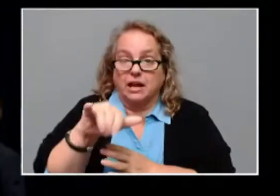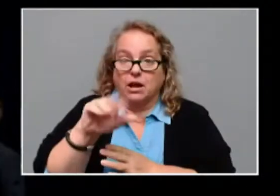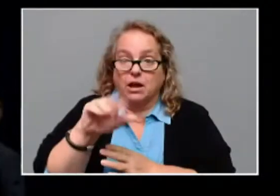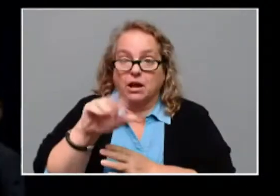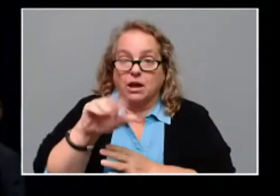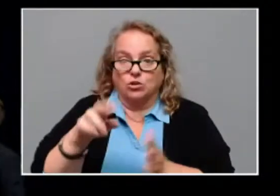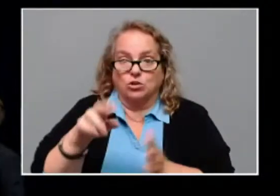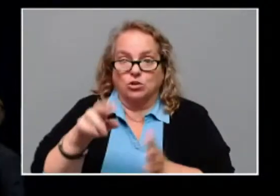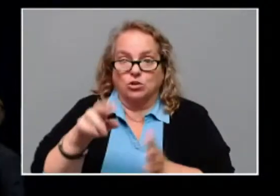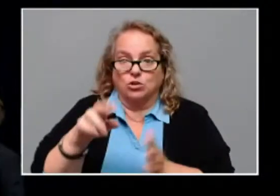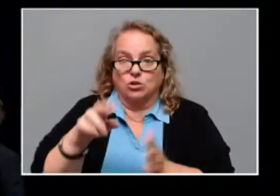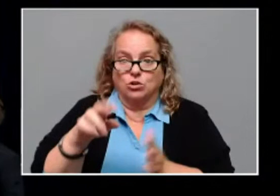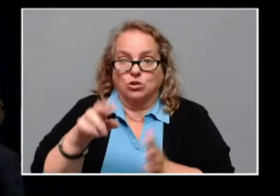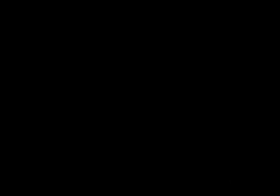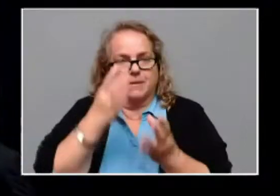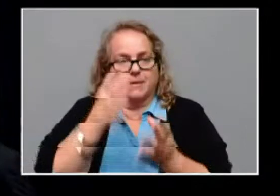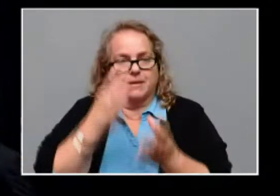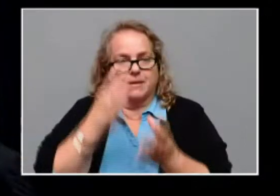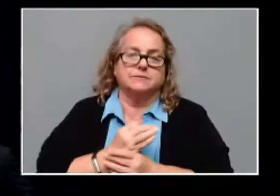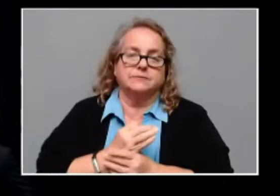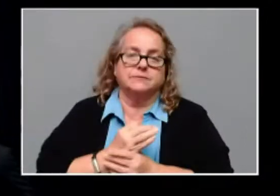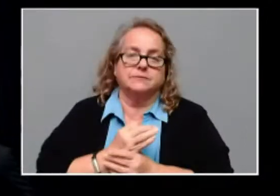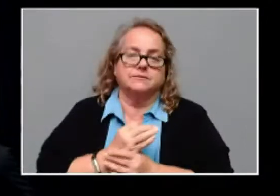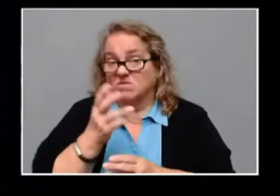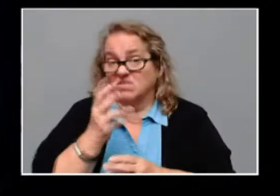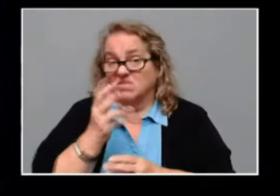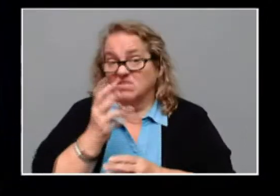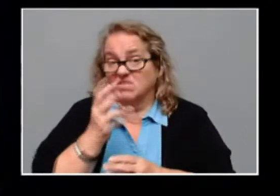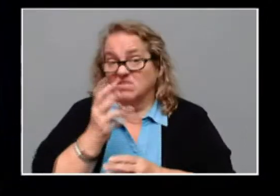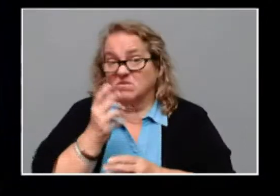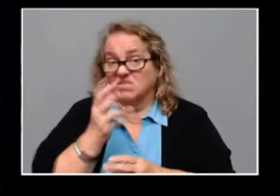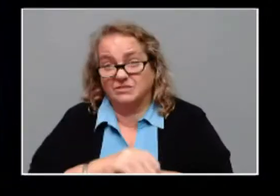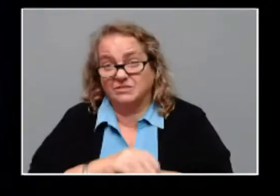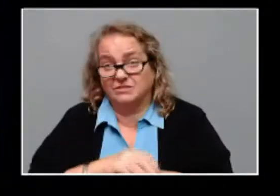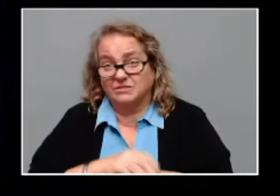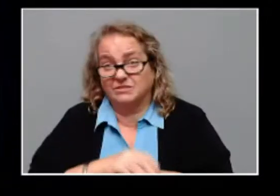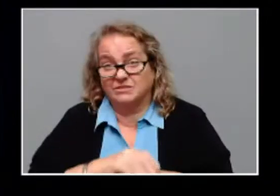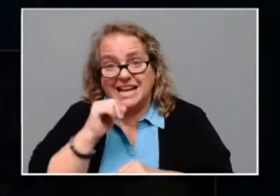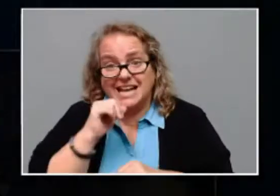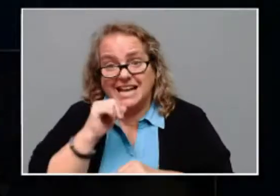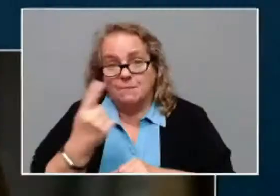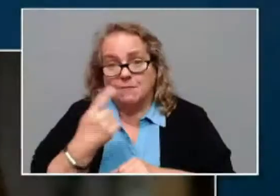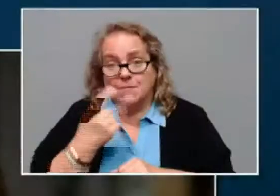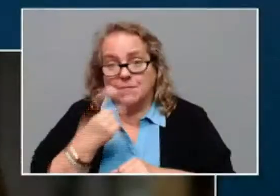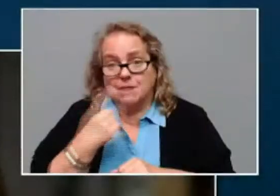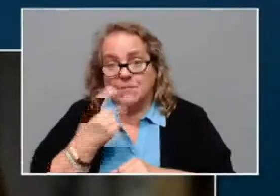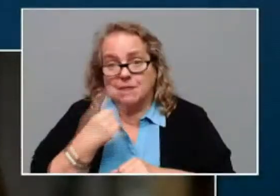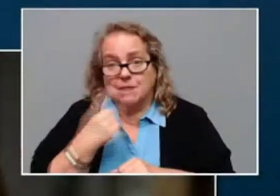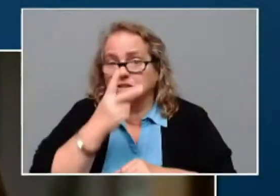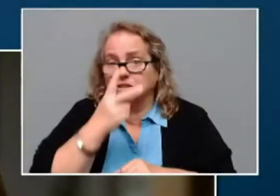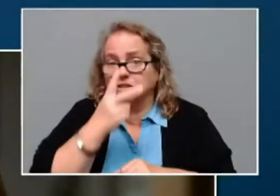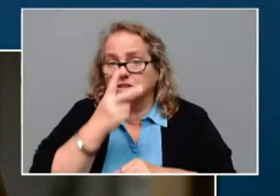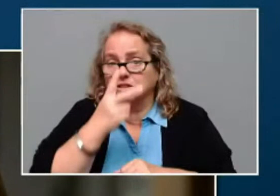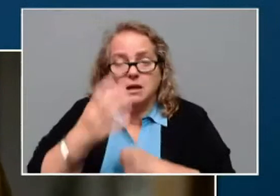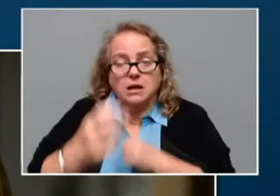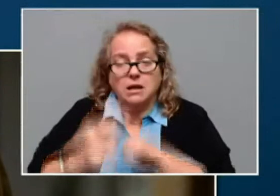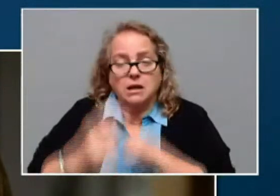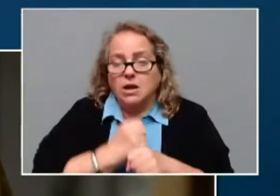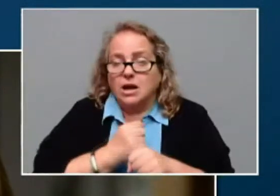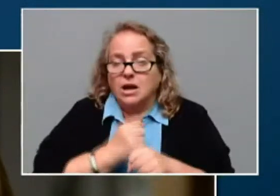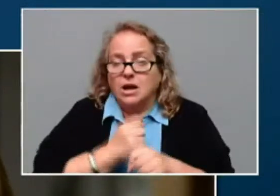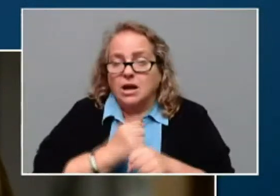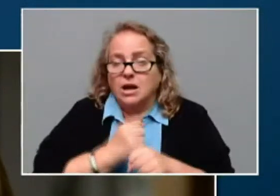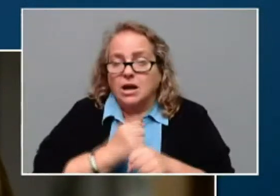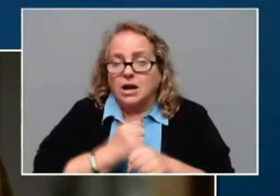hard. It's not something I thought I would see in all of my years as a nurse. I've been here for quite a few years, and the things we're seeing now